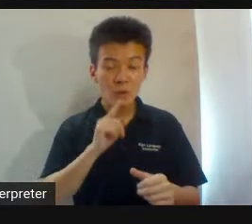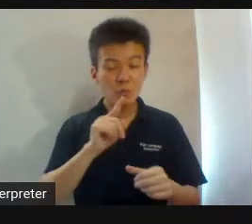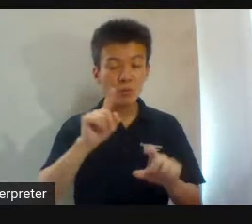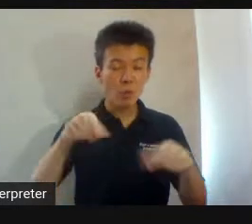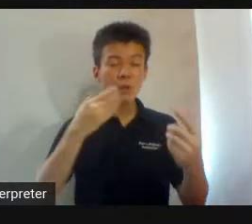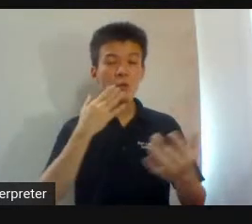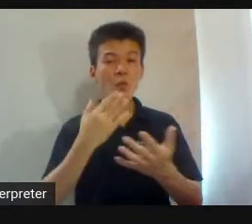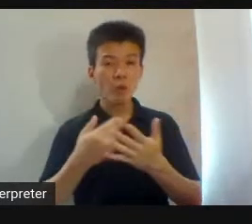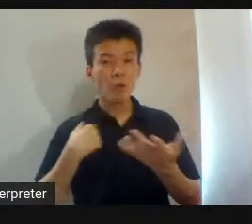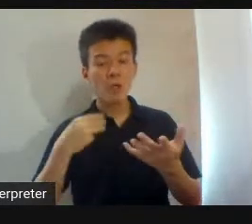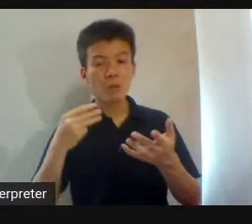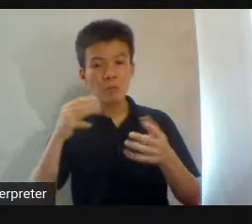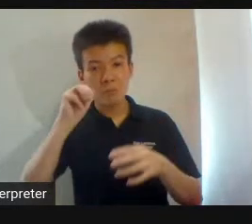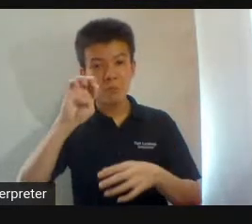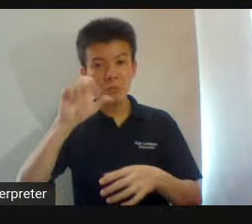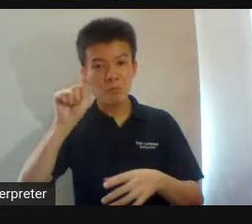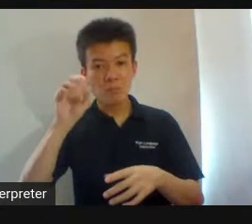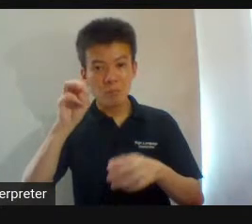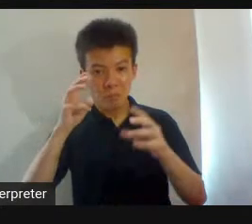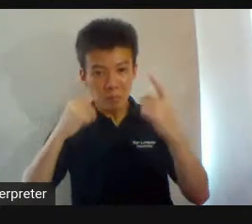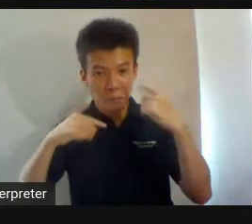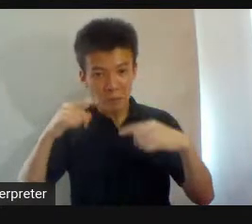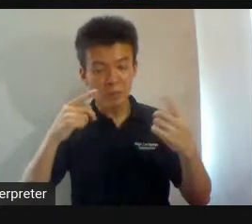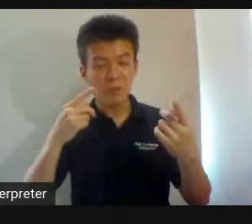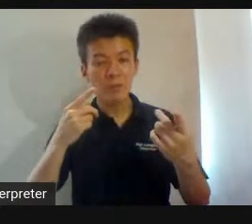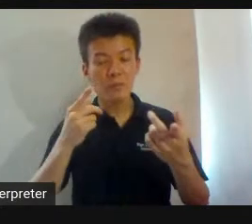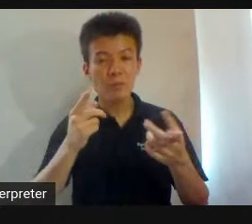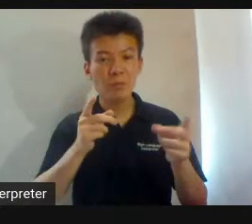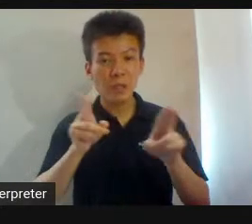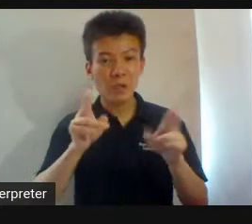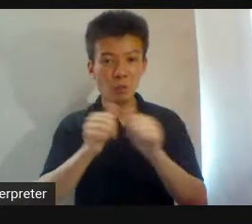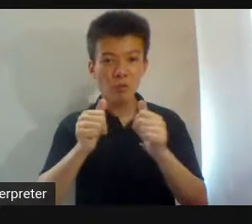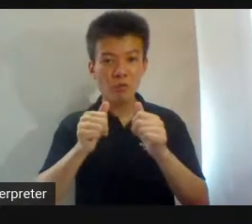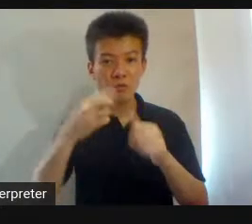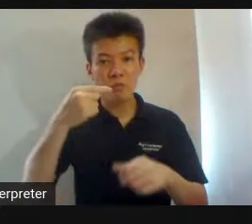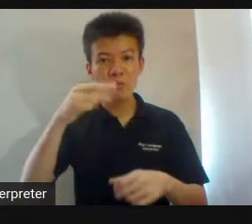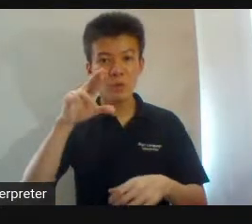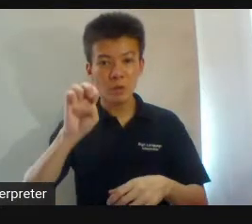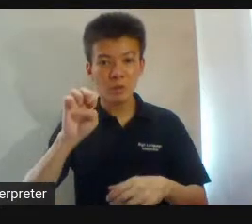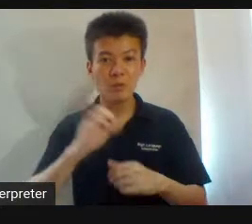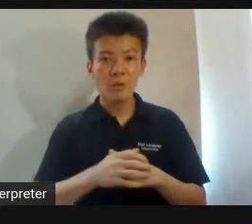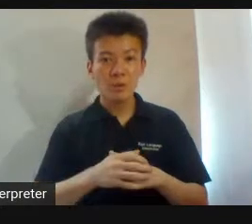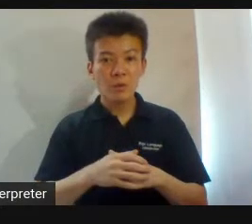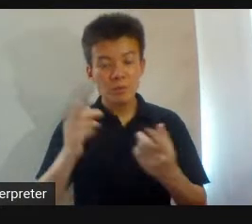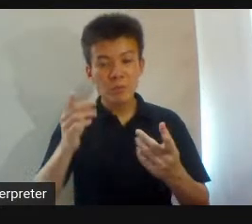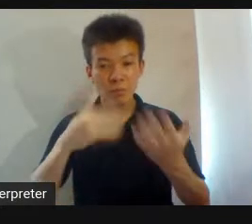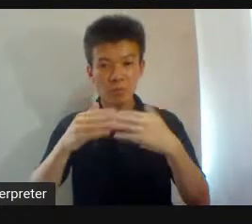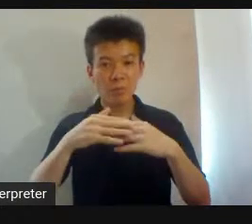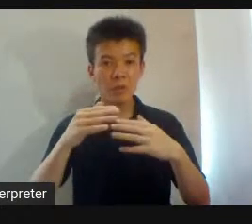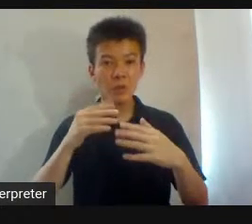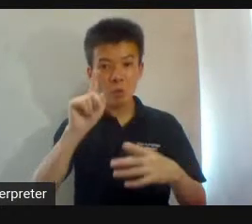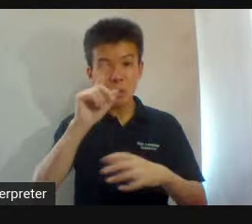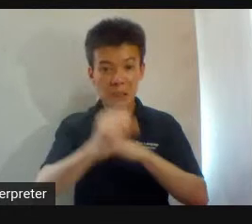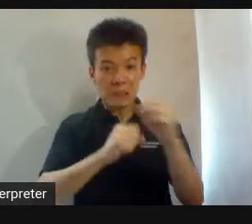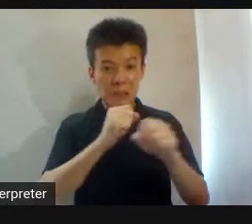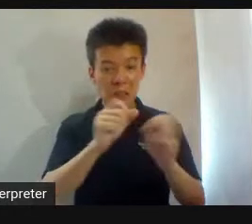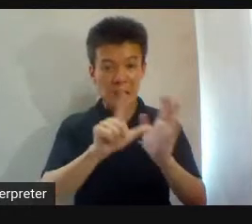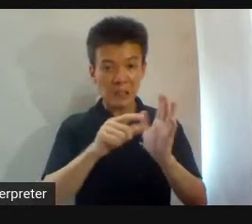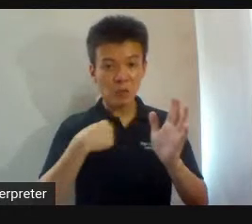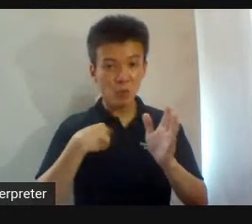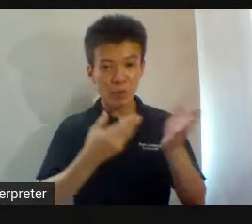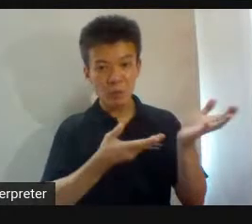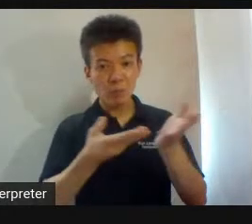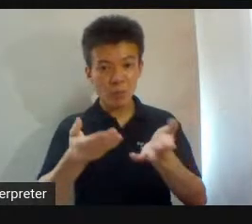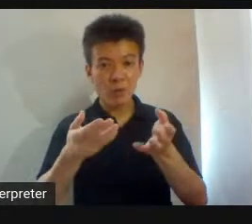There were meltdowns, there were accidents that were handled with such grace. And coming back a year later, when we brought